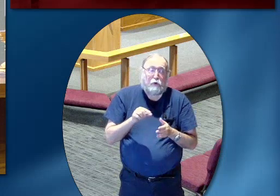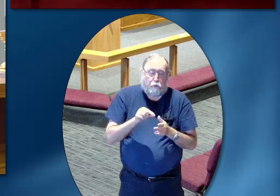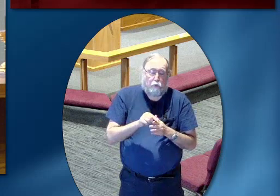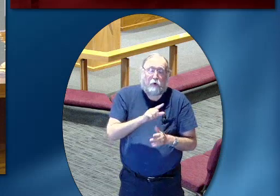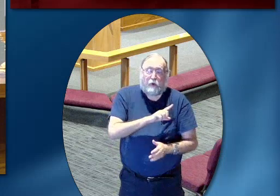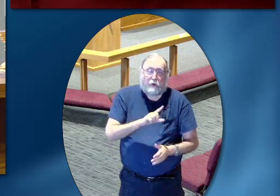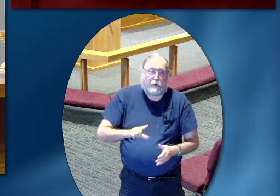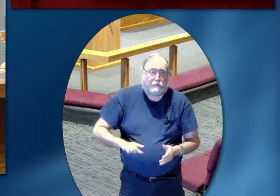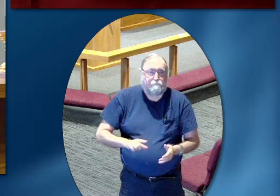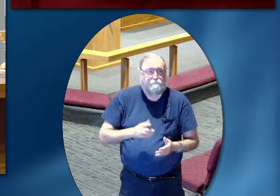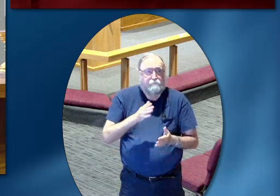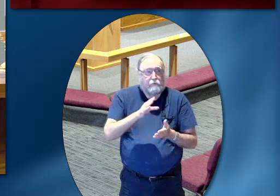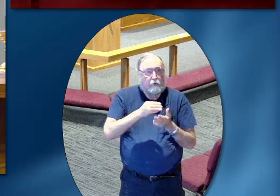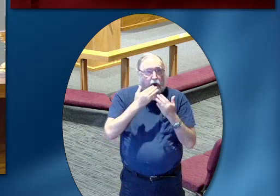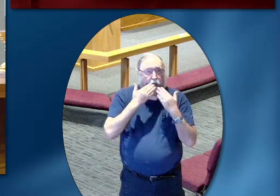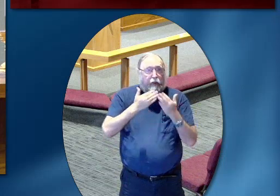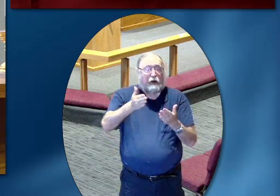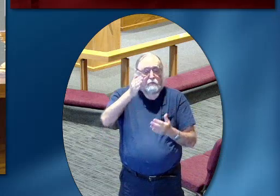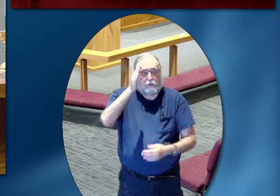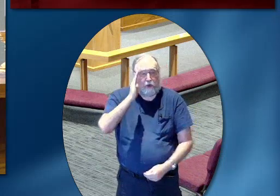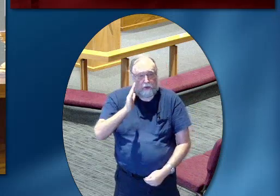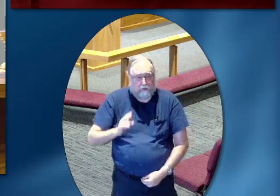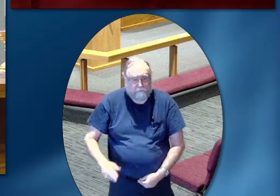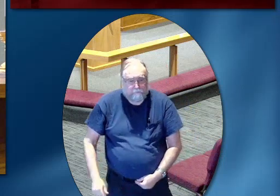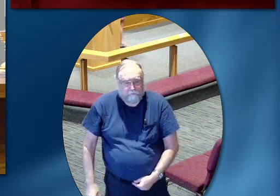Lord. Thanks be to God.